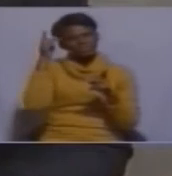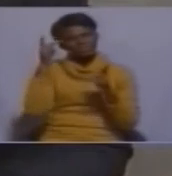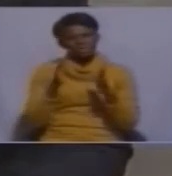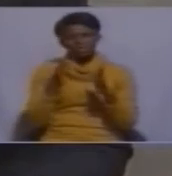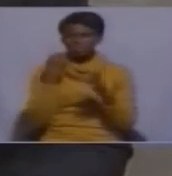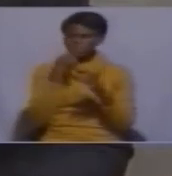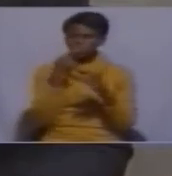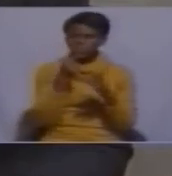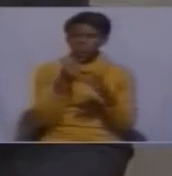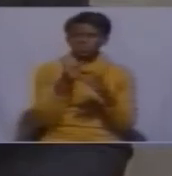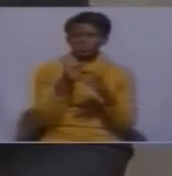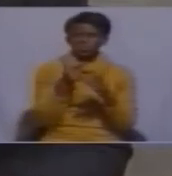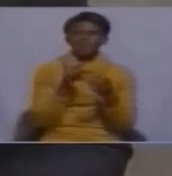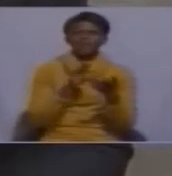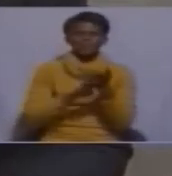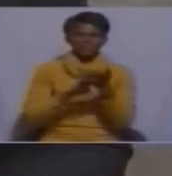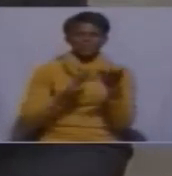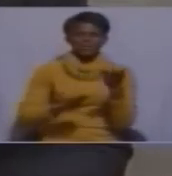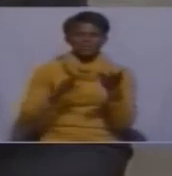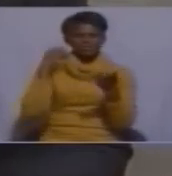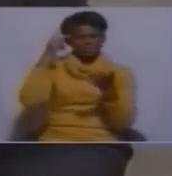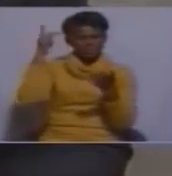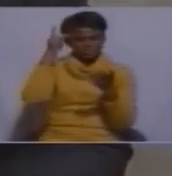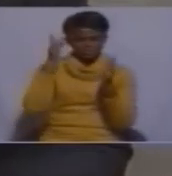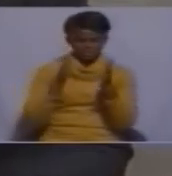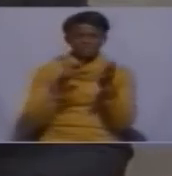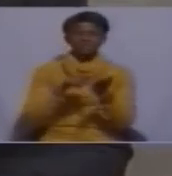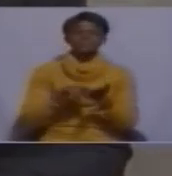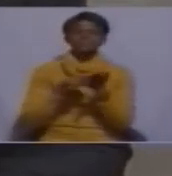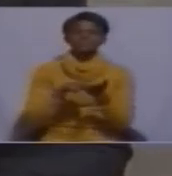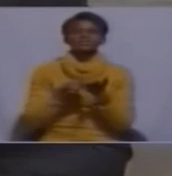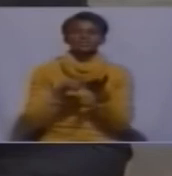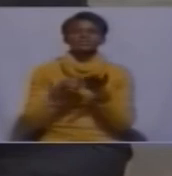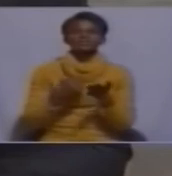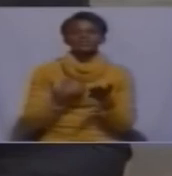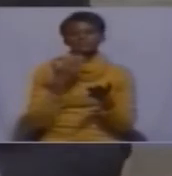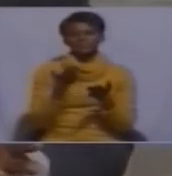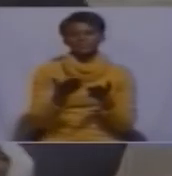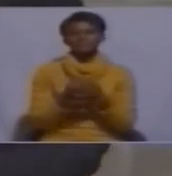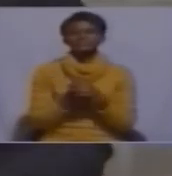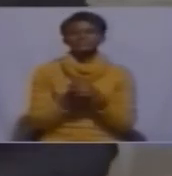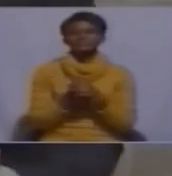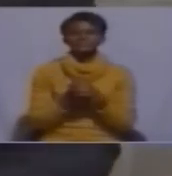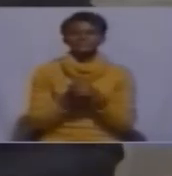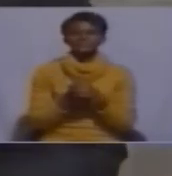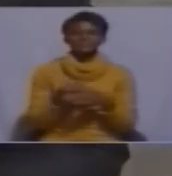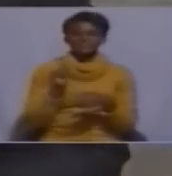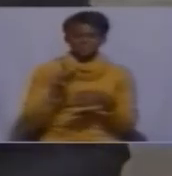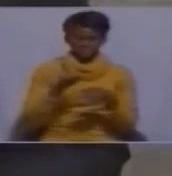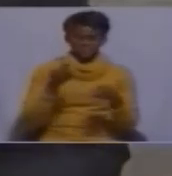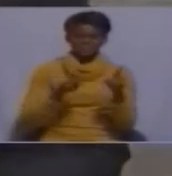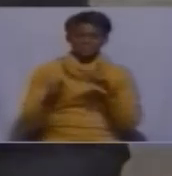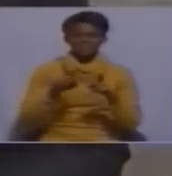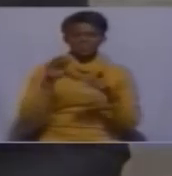in this case? I believe the politicians are representatives of the people. And I mean, they're elected by